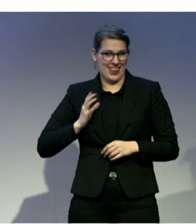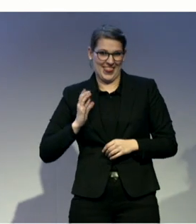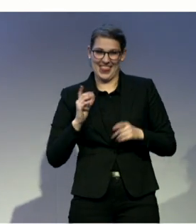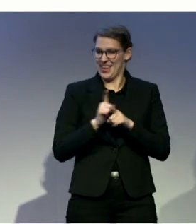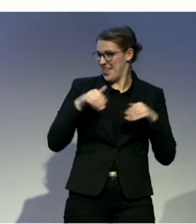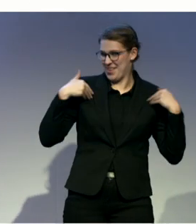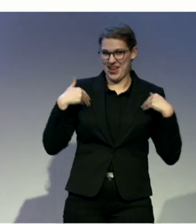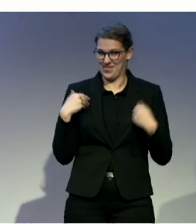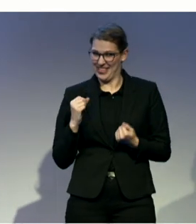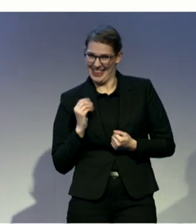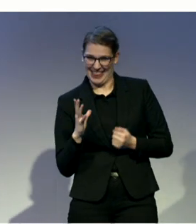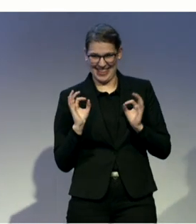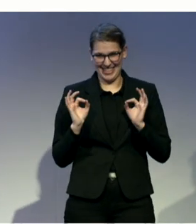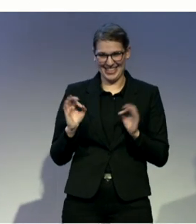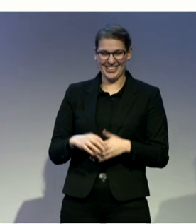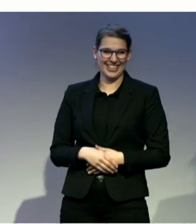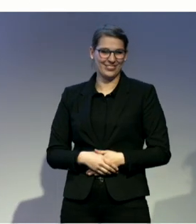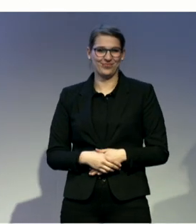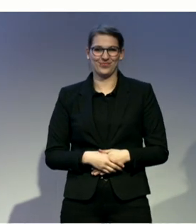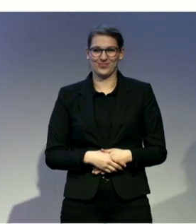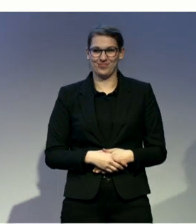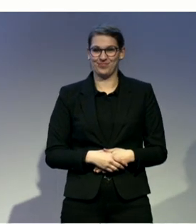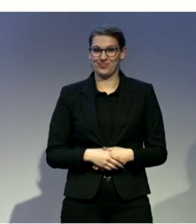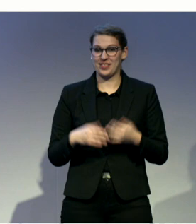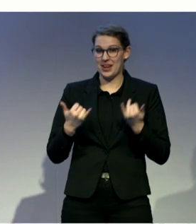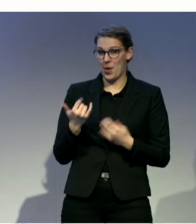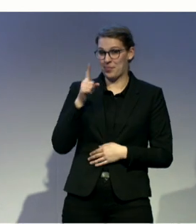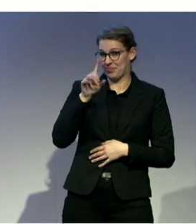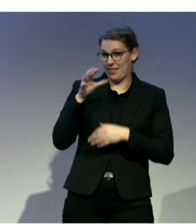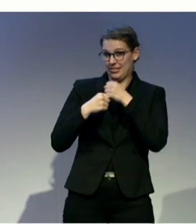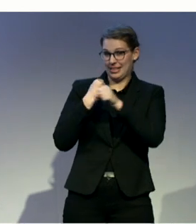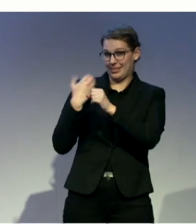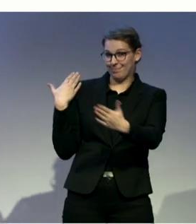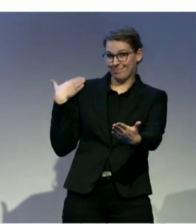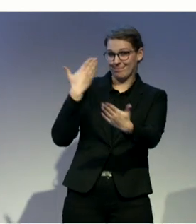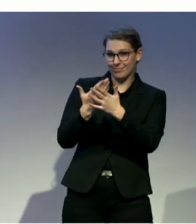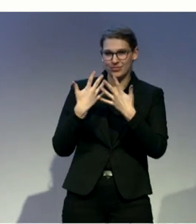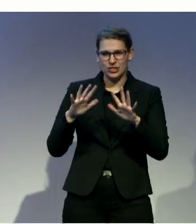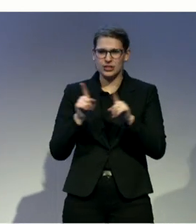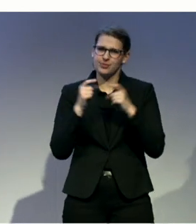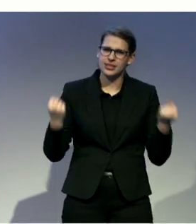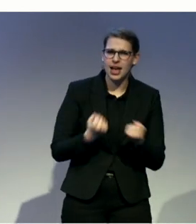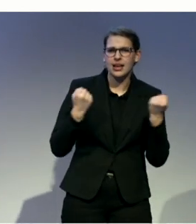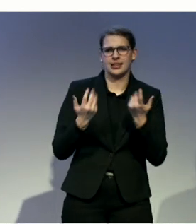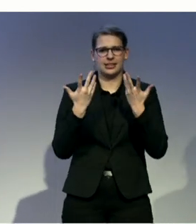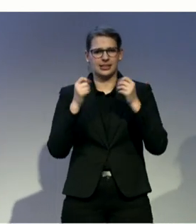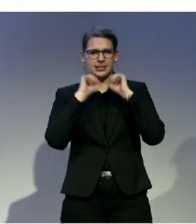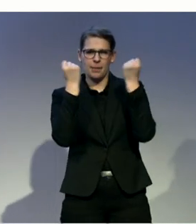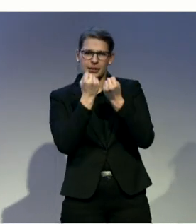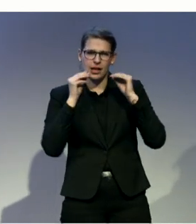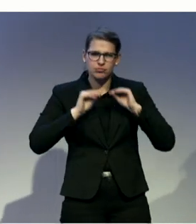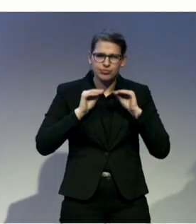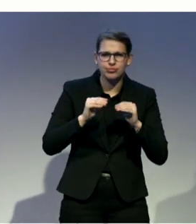For almost 15 years, we are doing training, seminars, schools of psychosocial rehabilitation and social